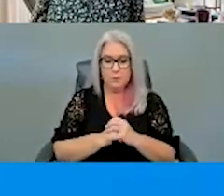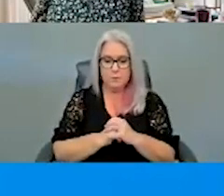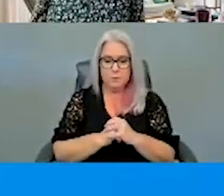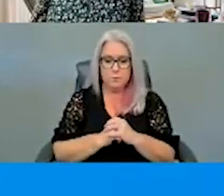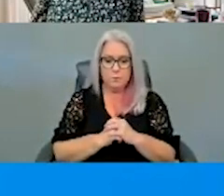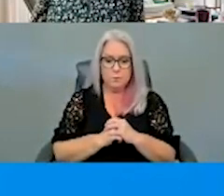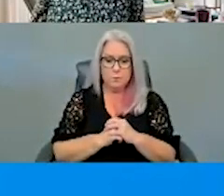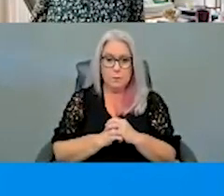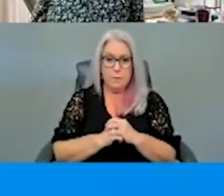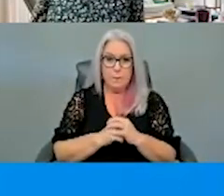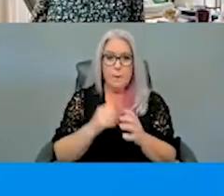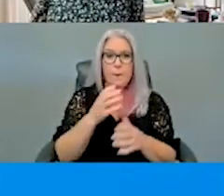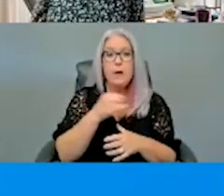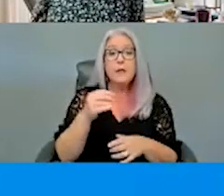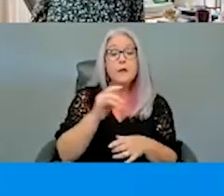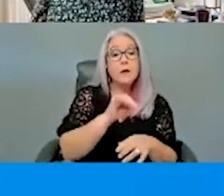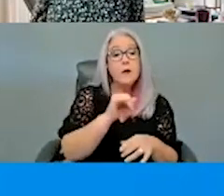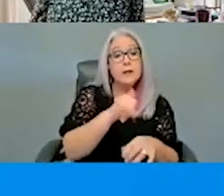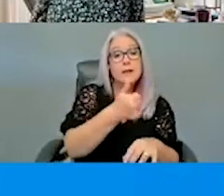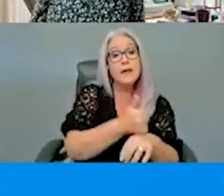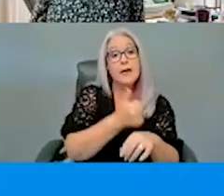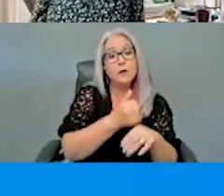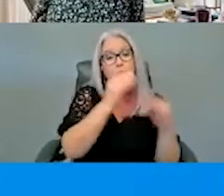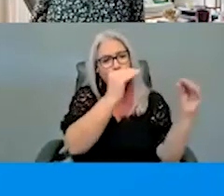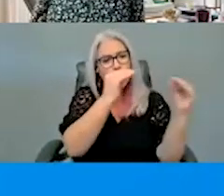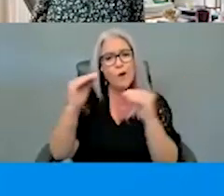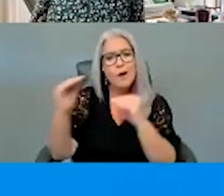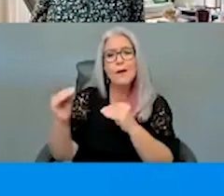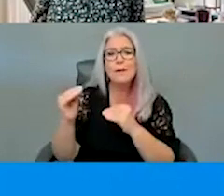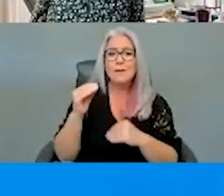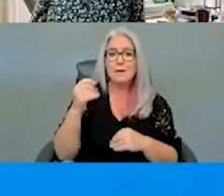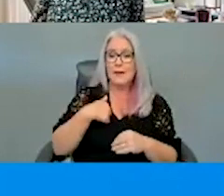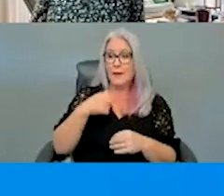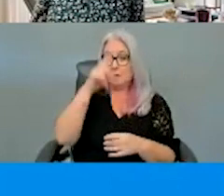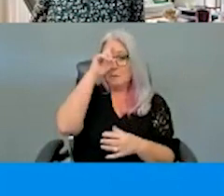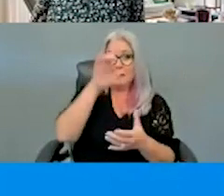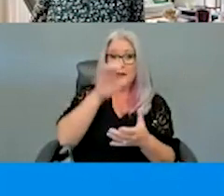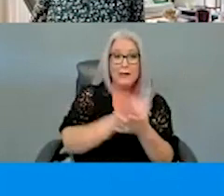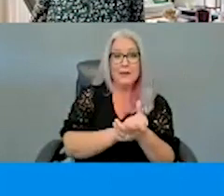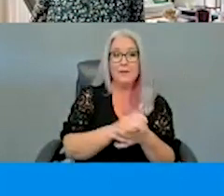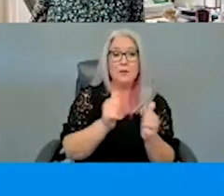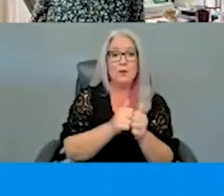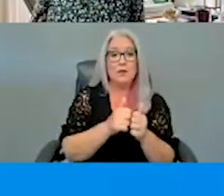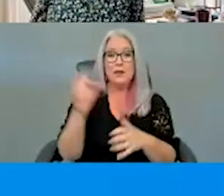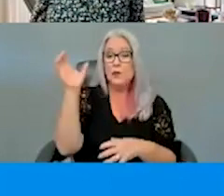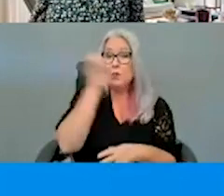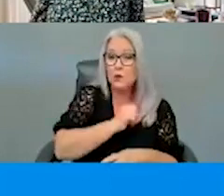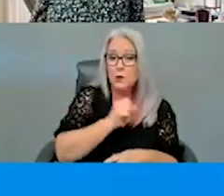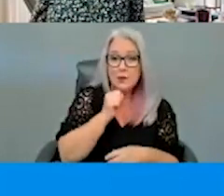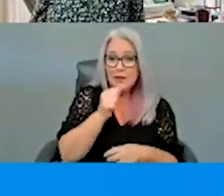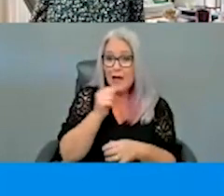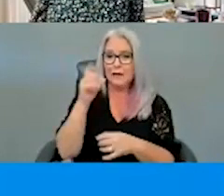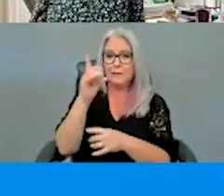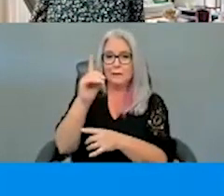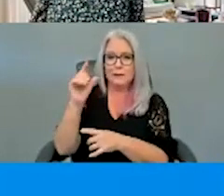which assume non-disabledness is the norm. And you'll note that I have non-disabled here. Sometimes you'll see able-bodied,